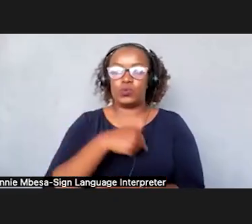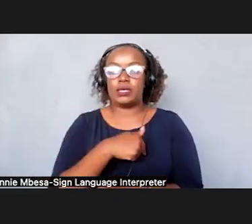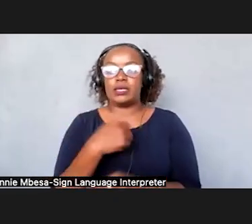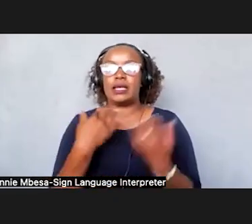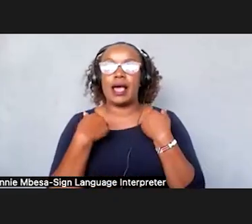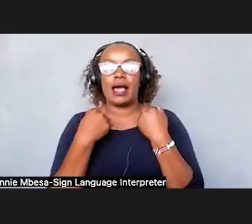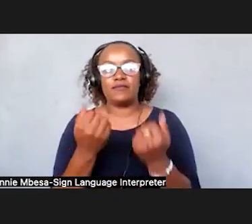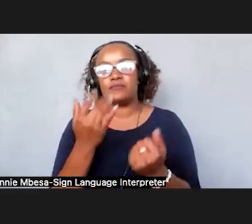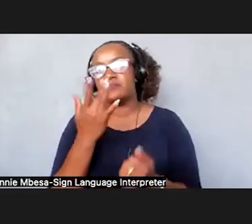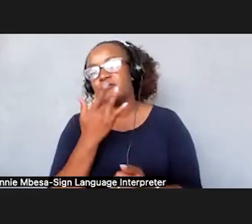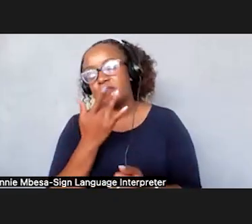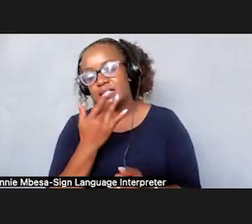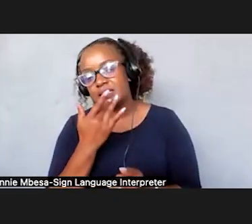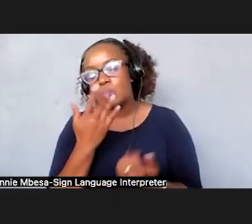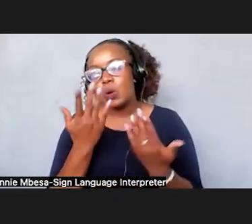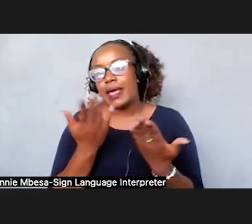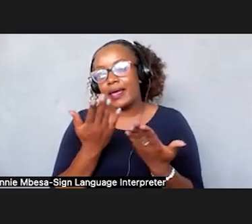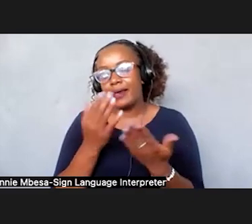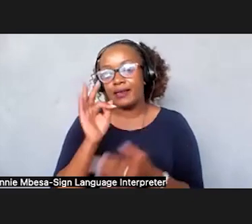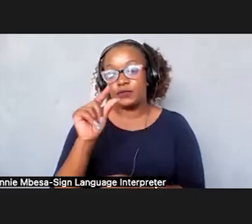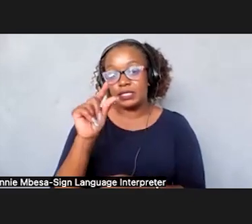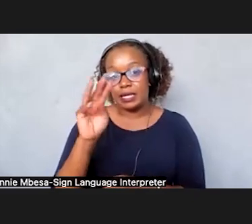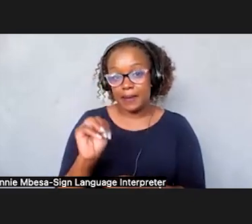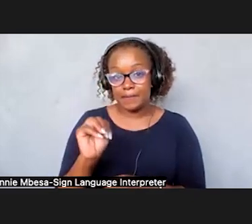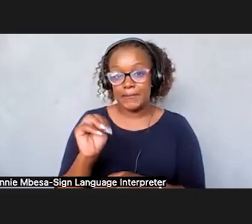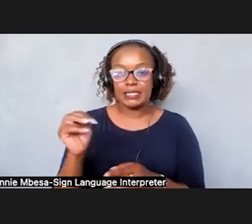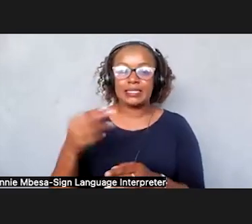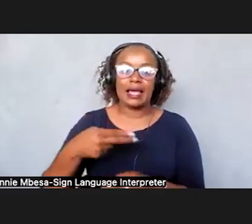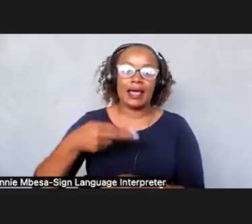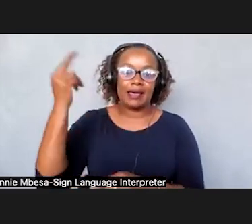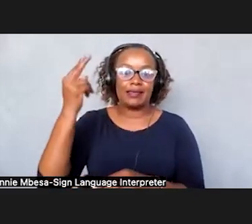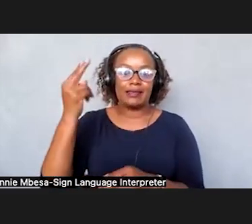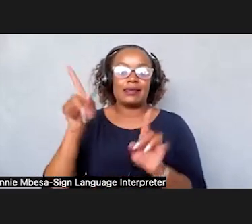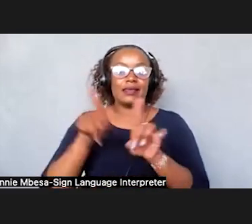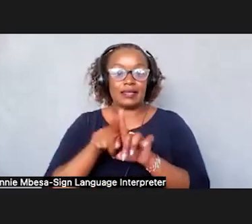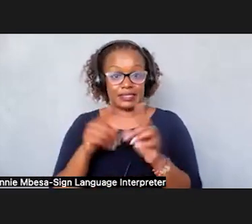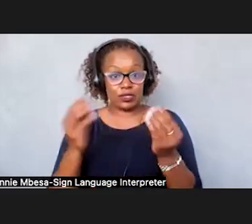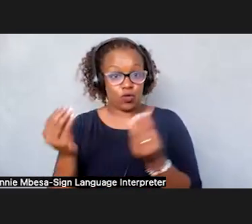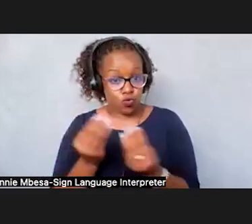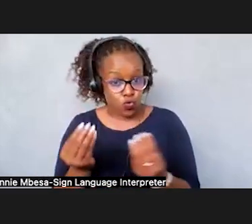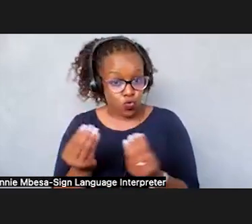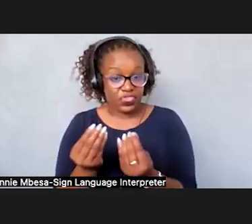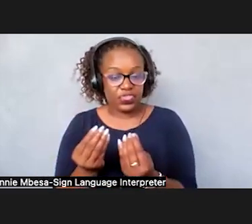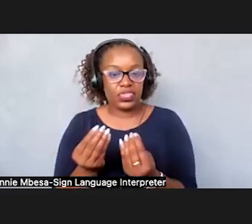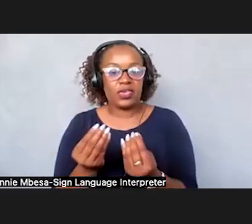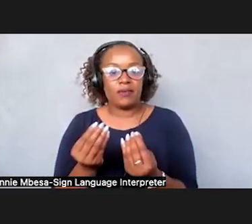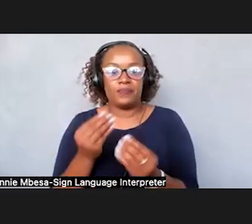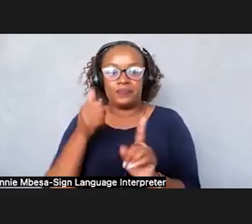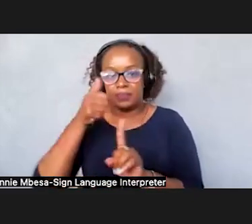remains high. So as a youth advocate, from Mandera, I have seen the